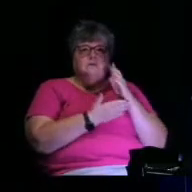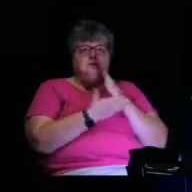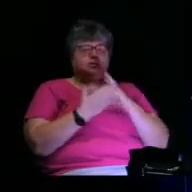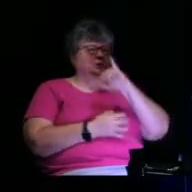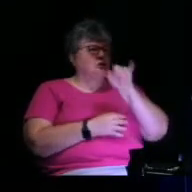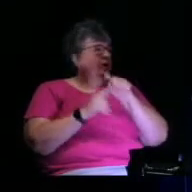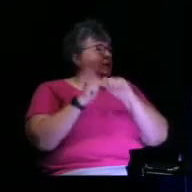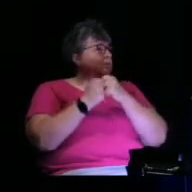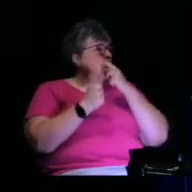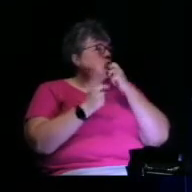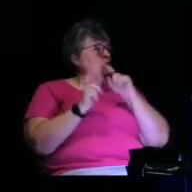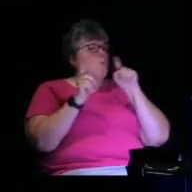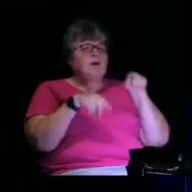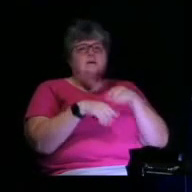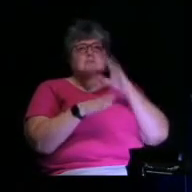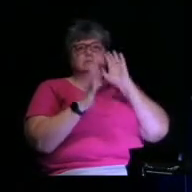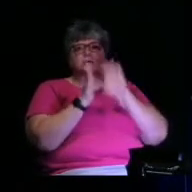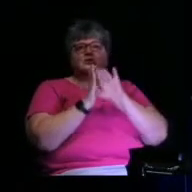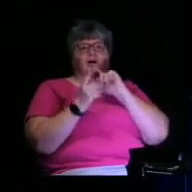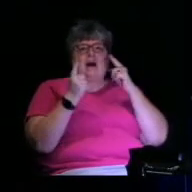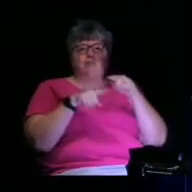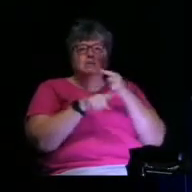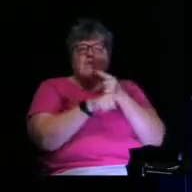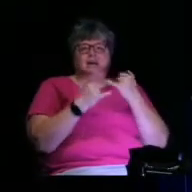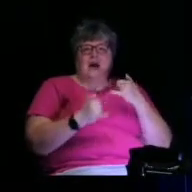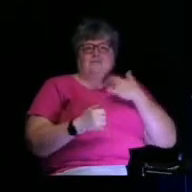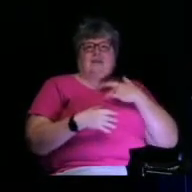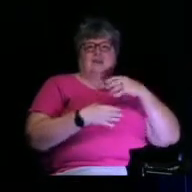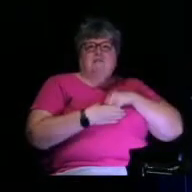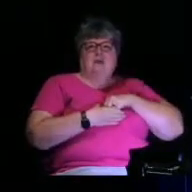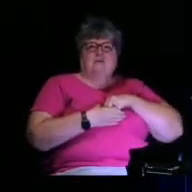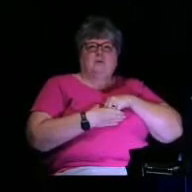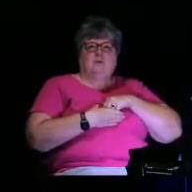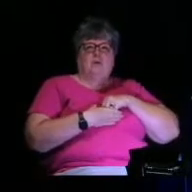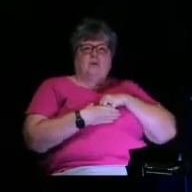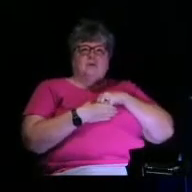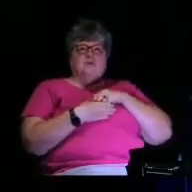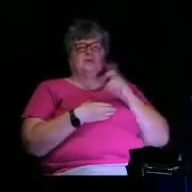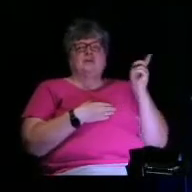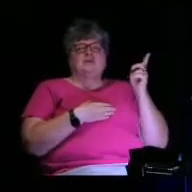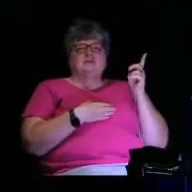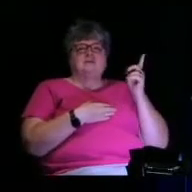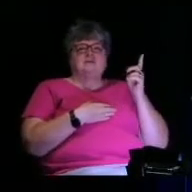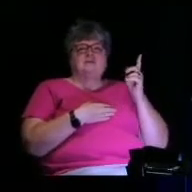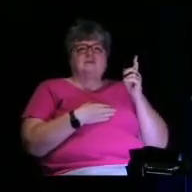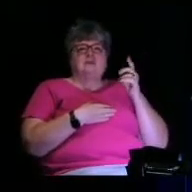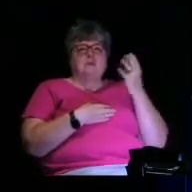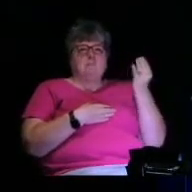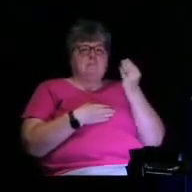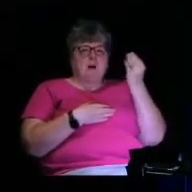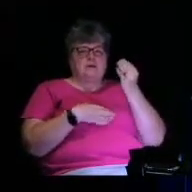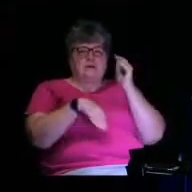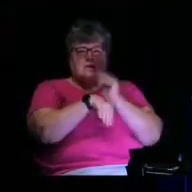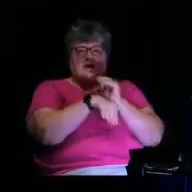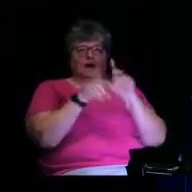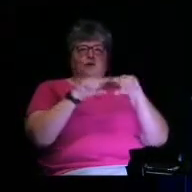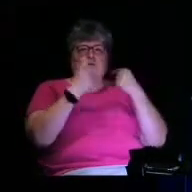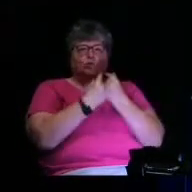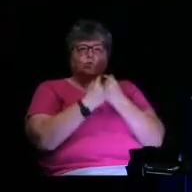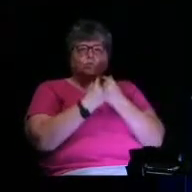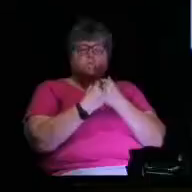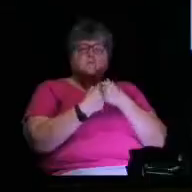J-teamers that went. Pictures are coming right now. I know it. I feel it in my soul. I'm going to name it and claim it, all right? This is the Monday night crew. All right, the